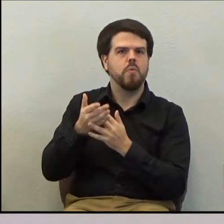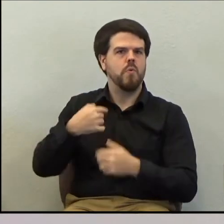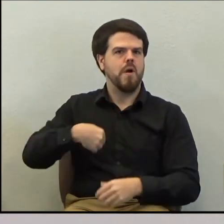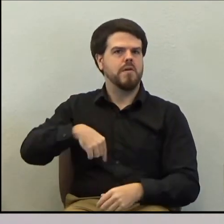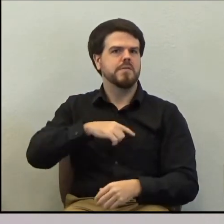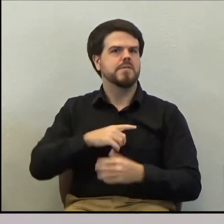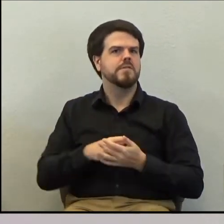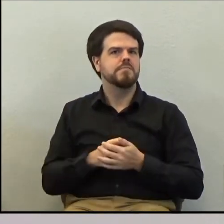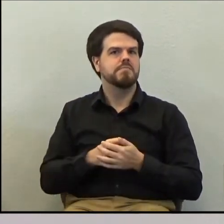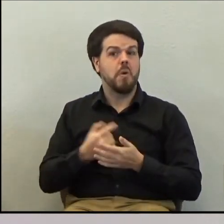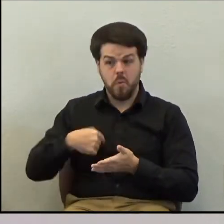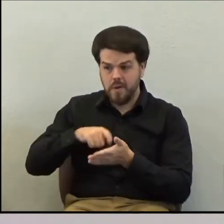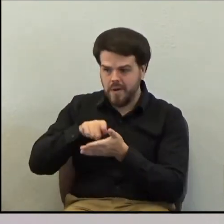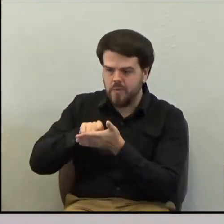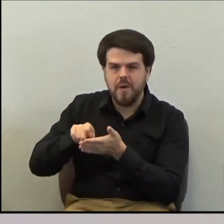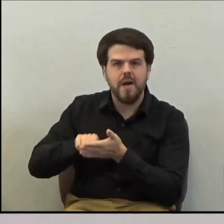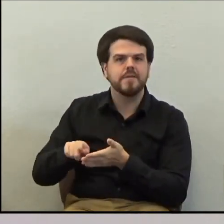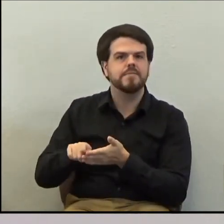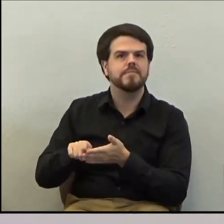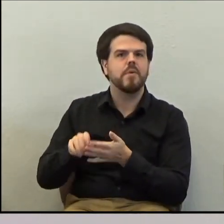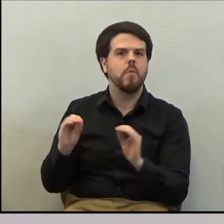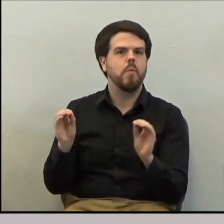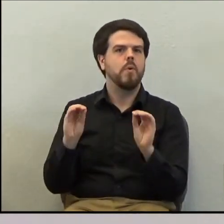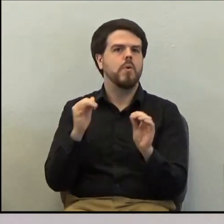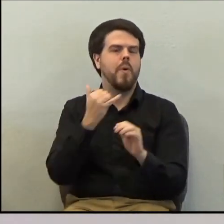We wrote it down without error.